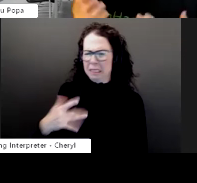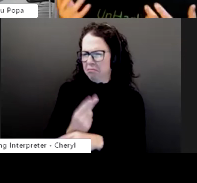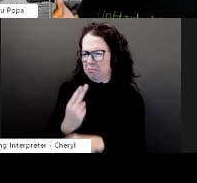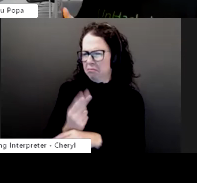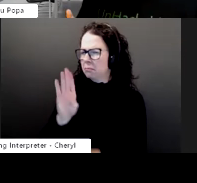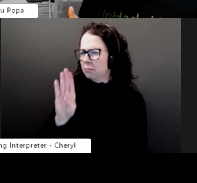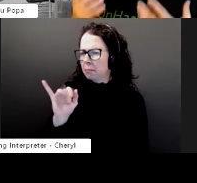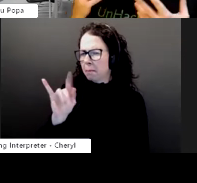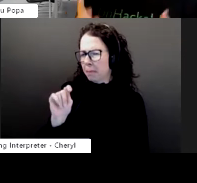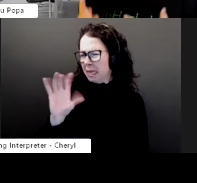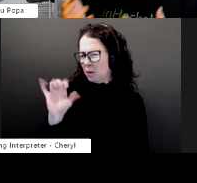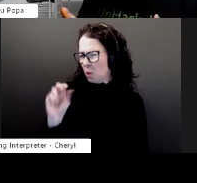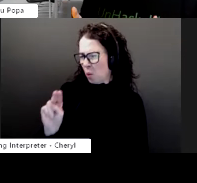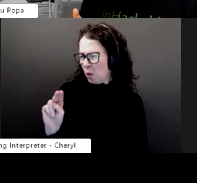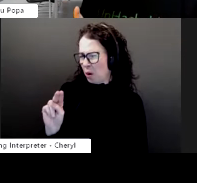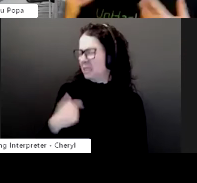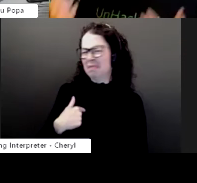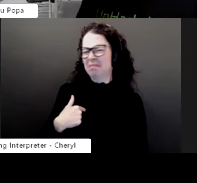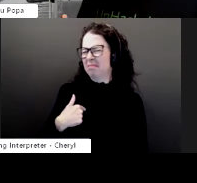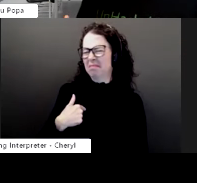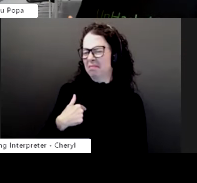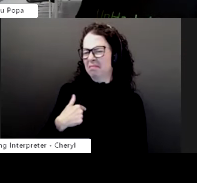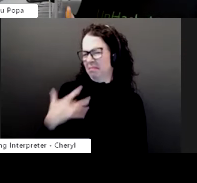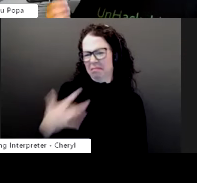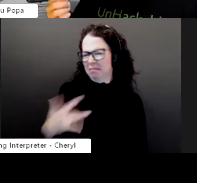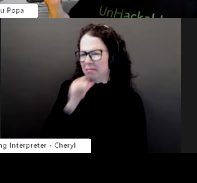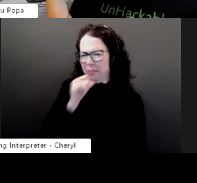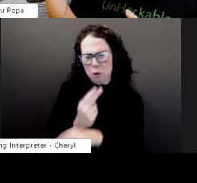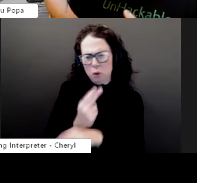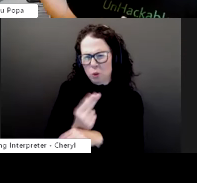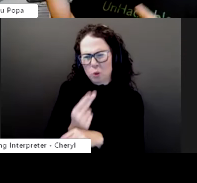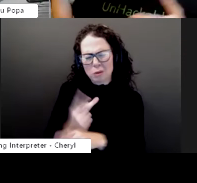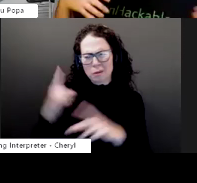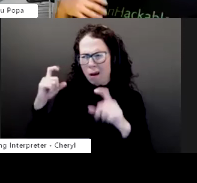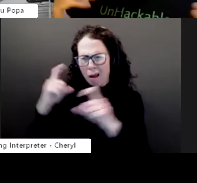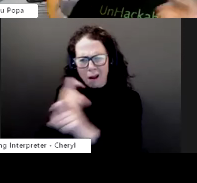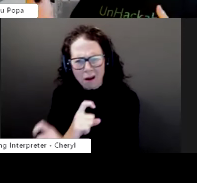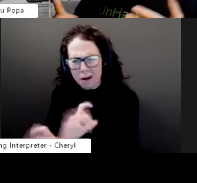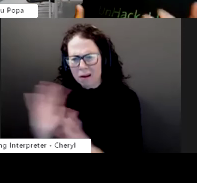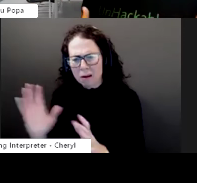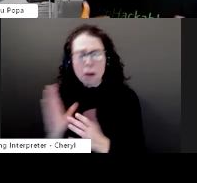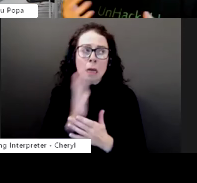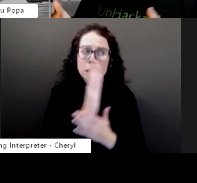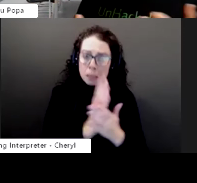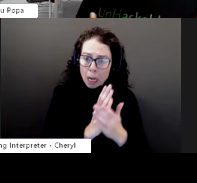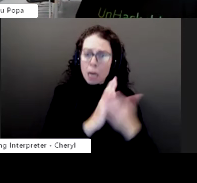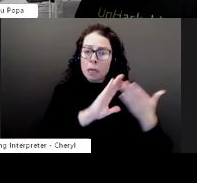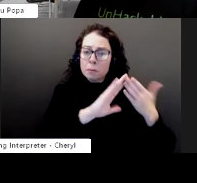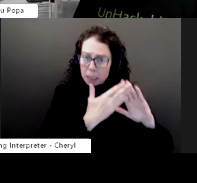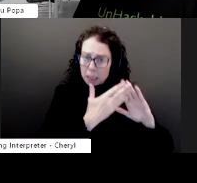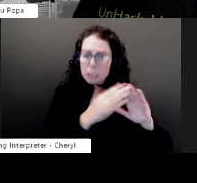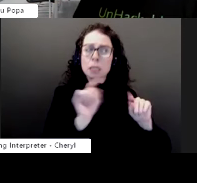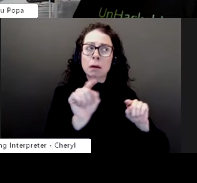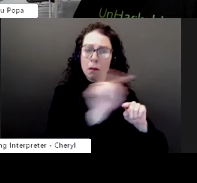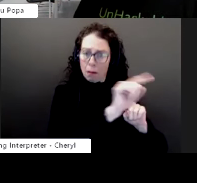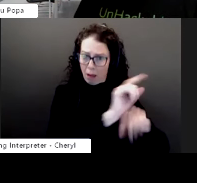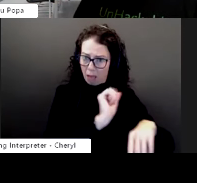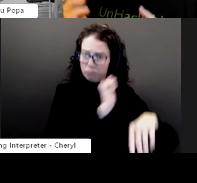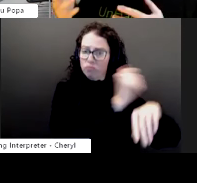cryptocurrency, just because it's so difficult to do that. Of course, there are some cities that have these ATMs